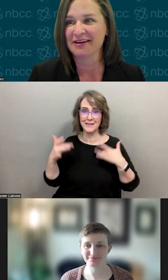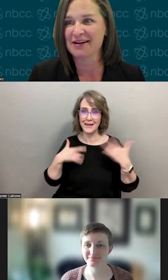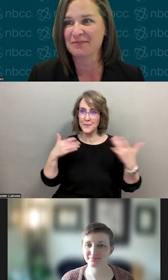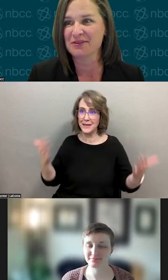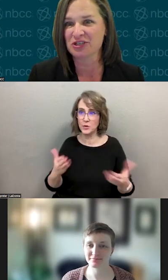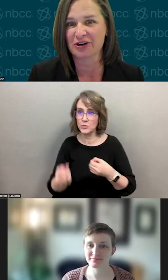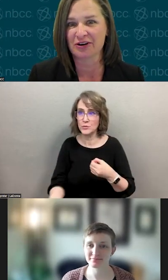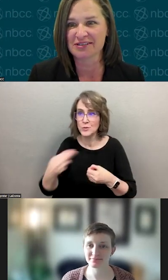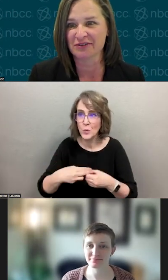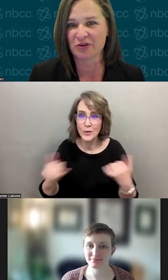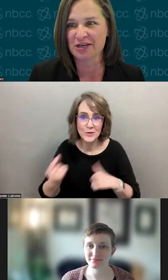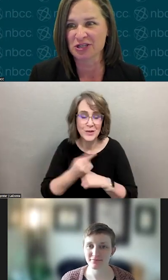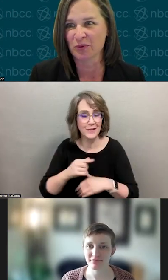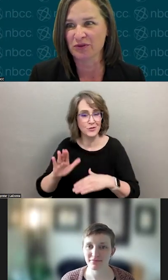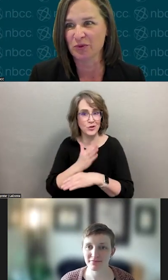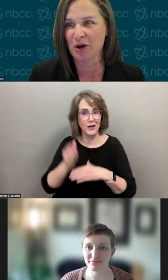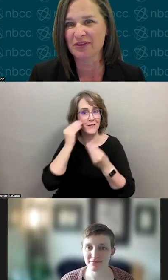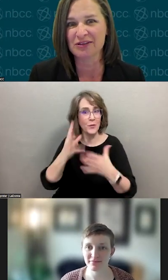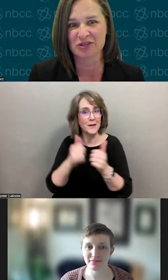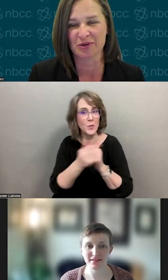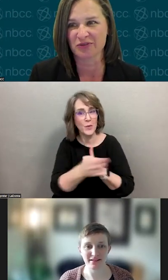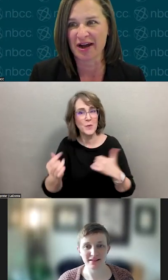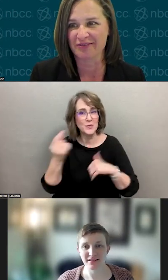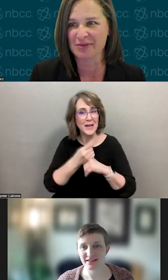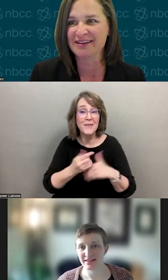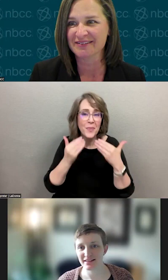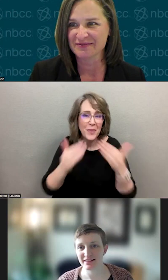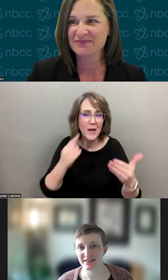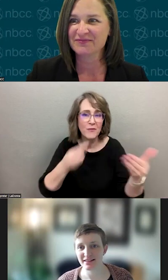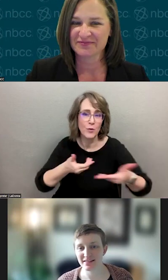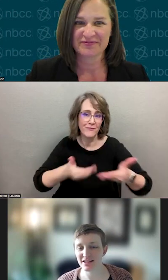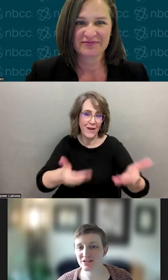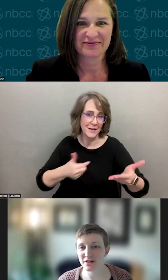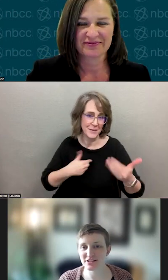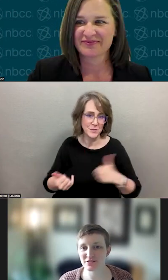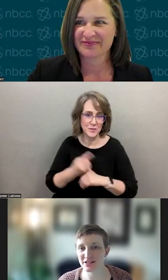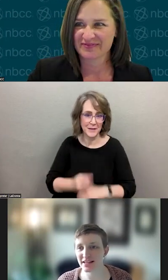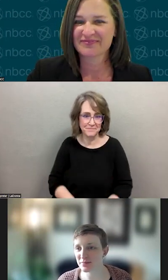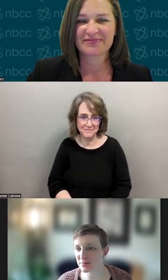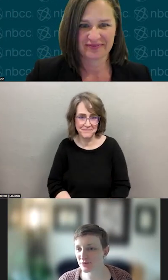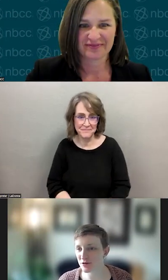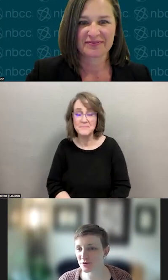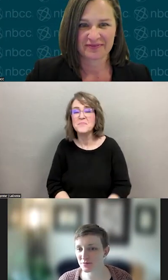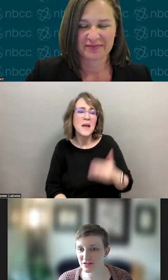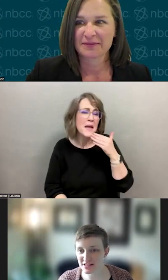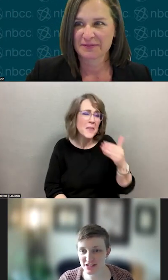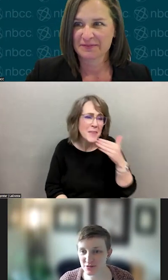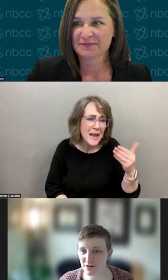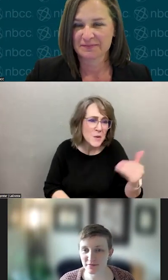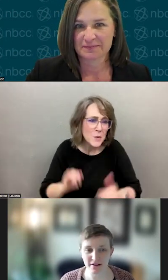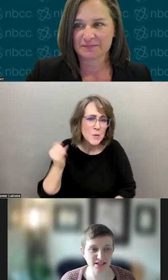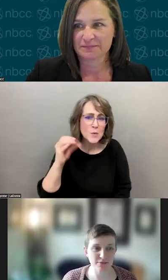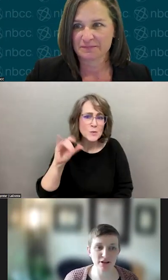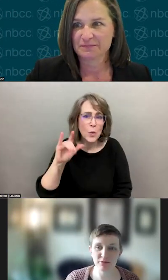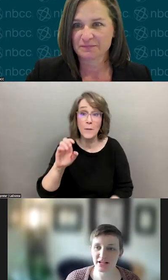here and share this information with you all. Thank you so much for having me. Thank you so much, Jolie. And before we transition to